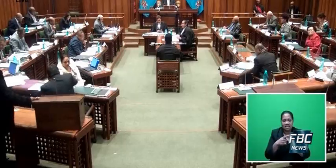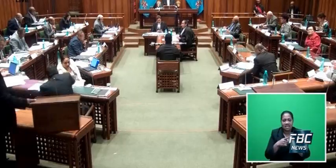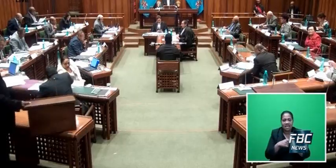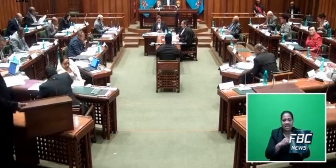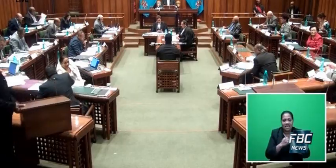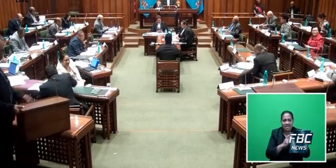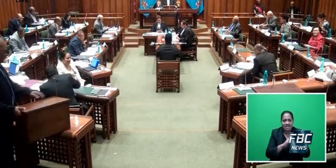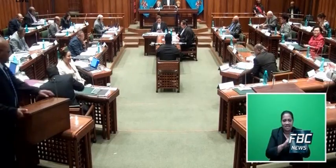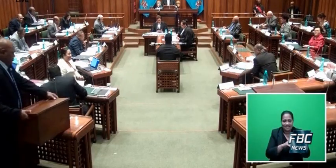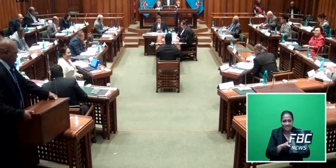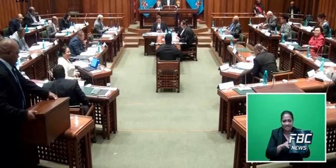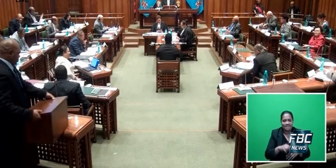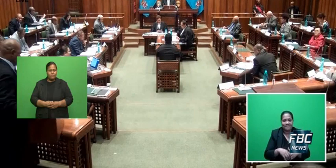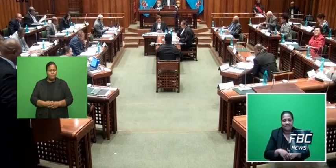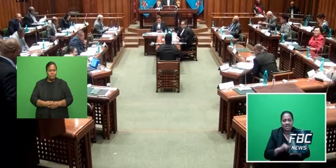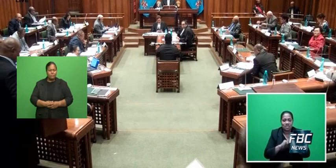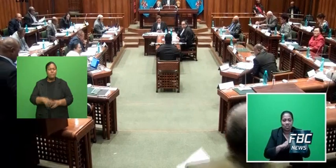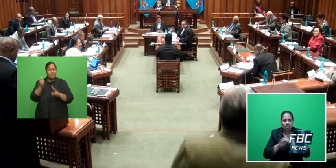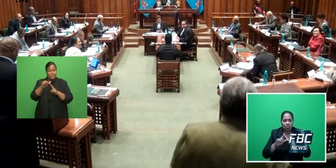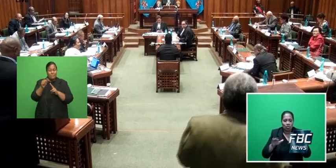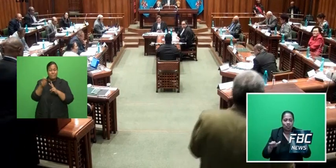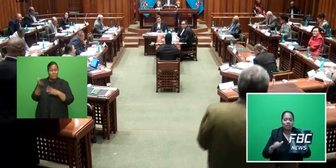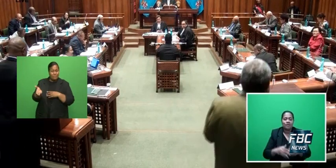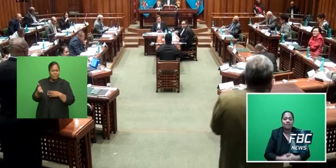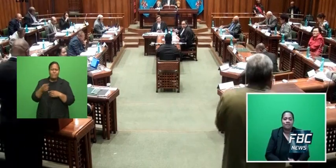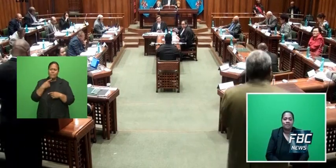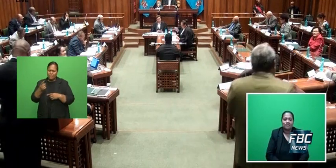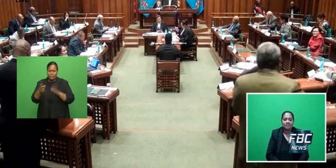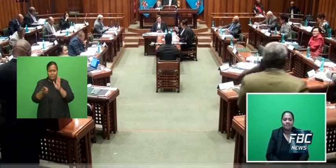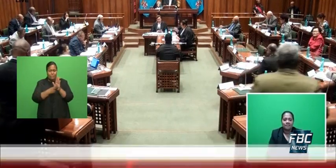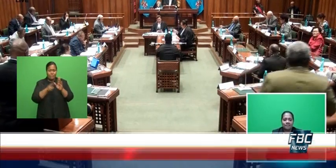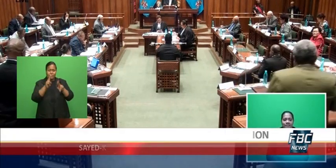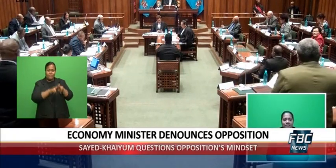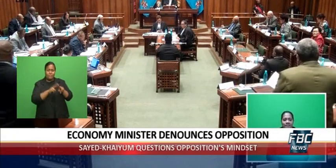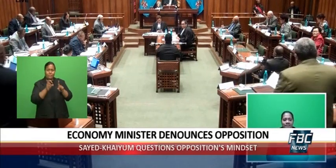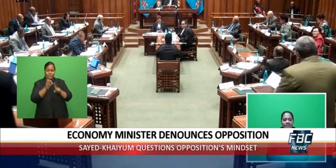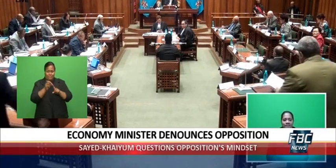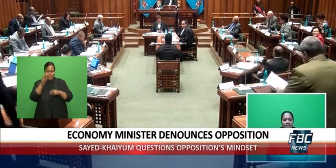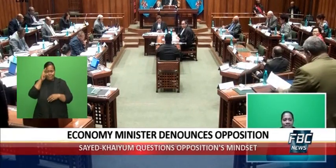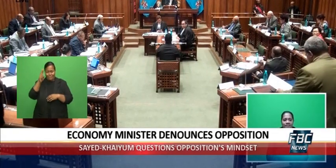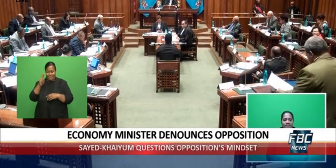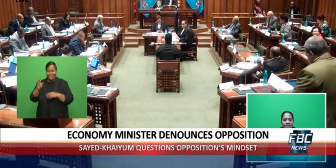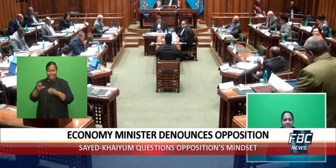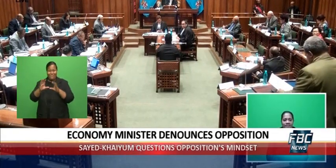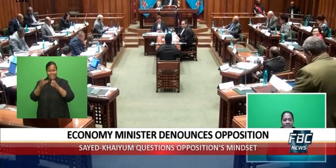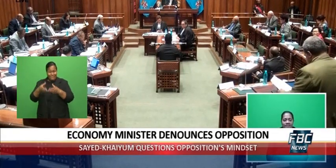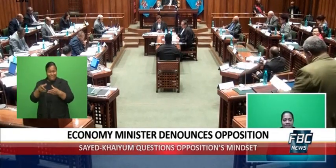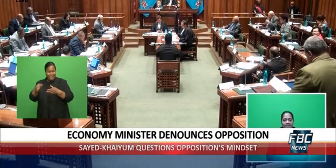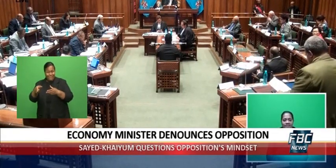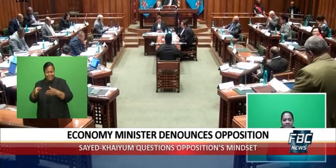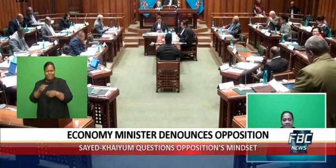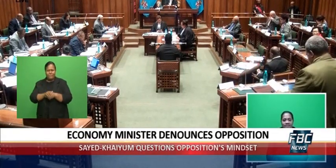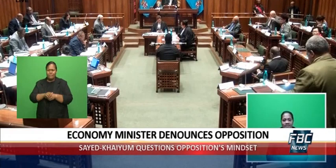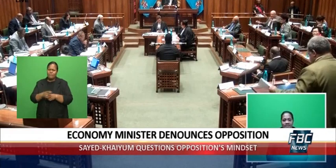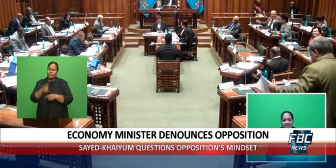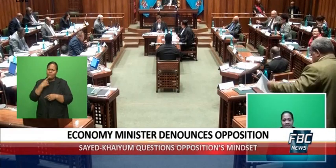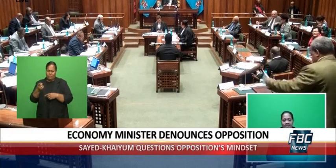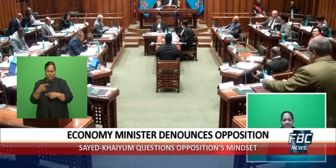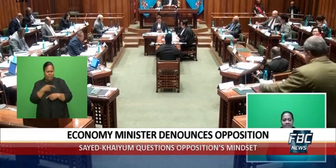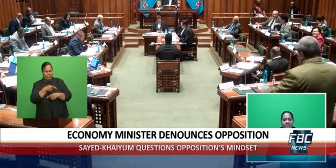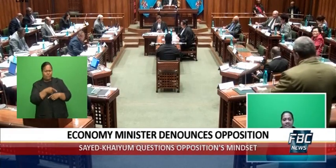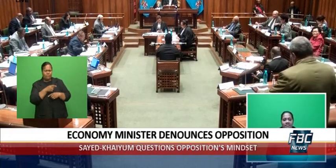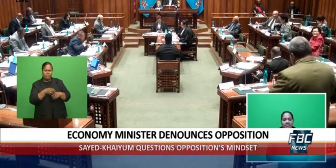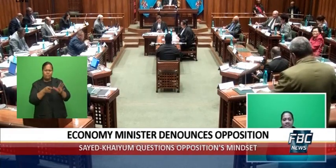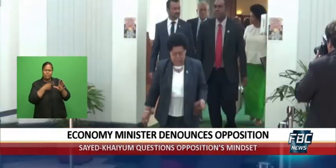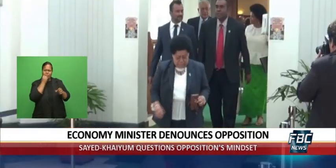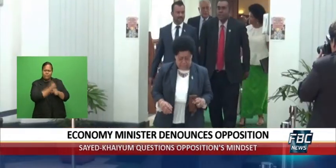say. Said Qayyum also signalling out the National Federation Party leader for his criticism, calling him an intellectually dishonest politician.